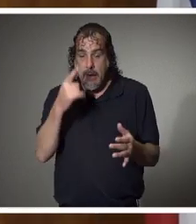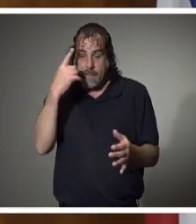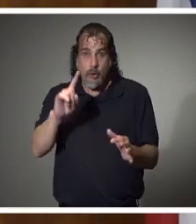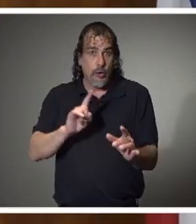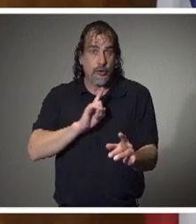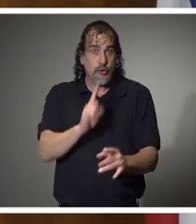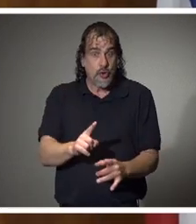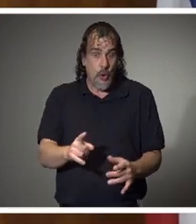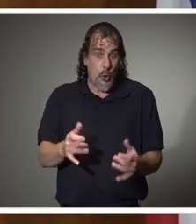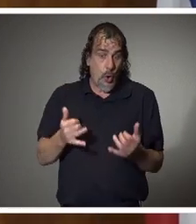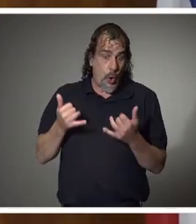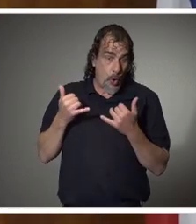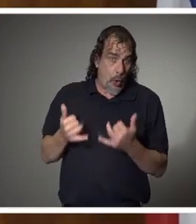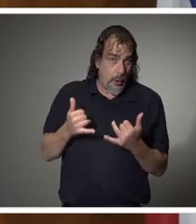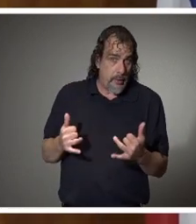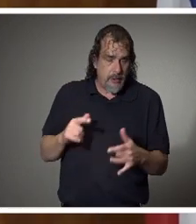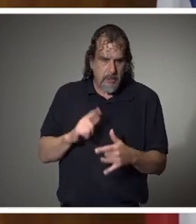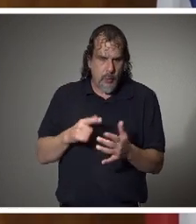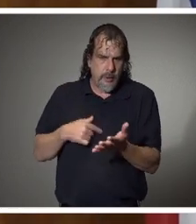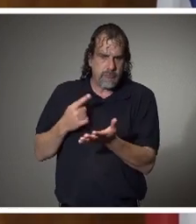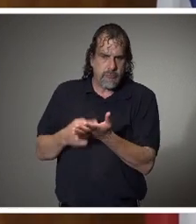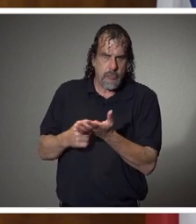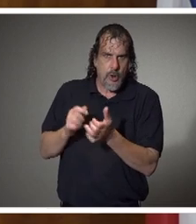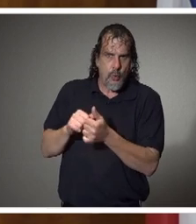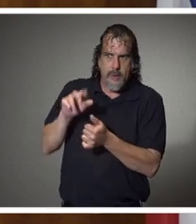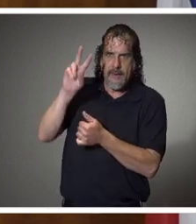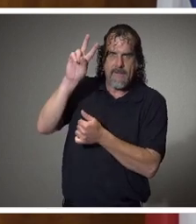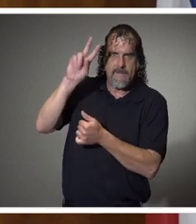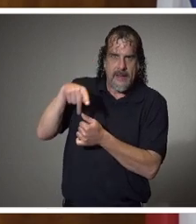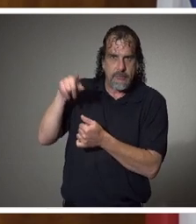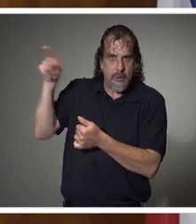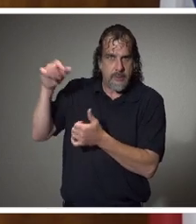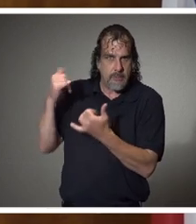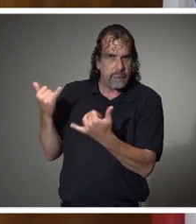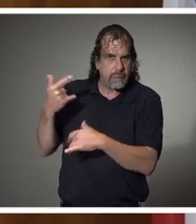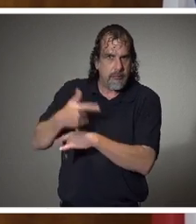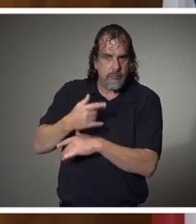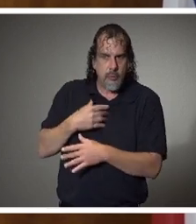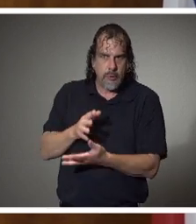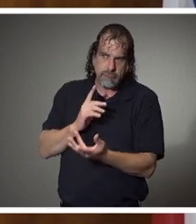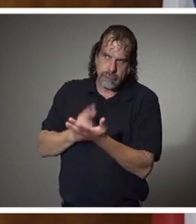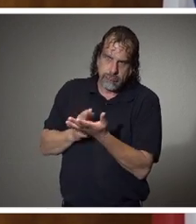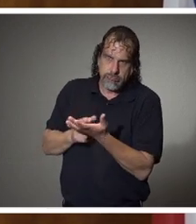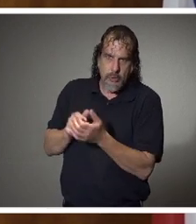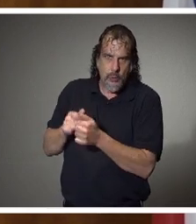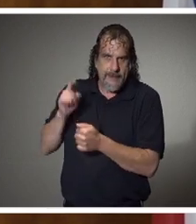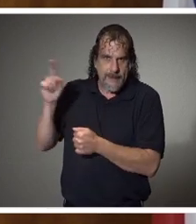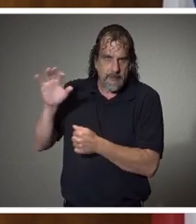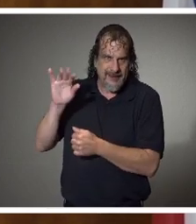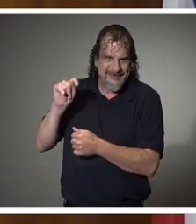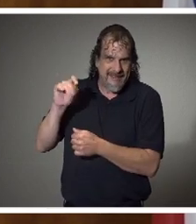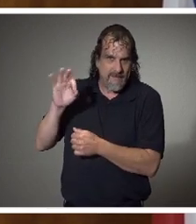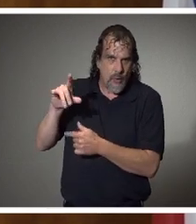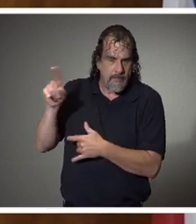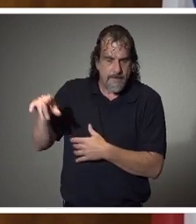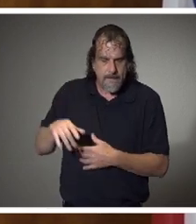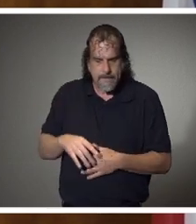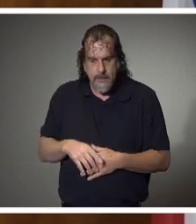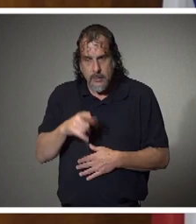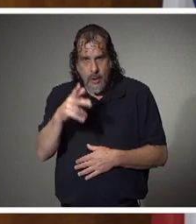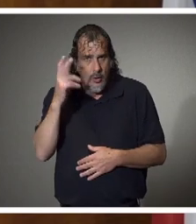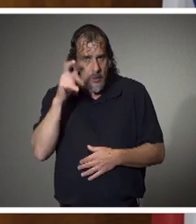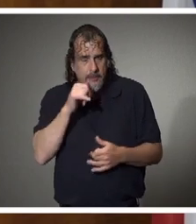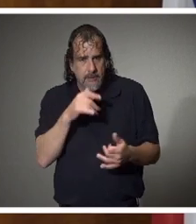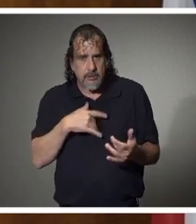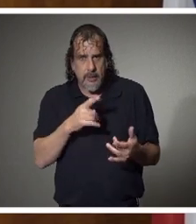talked about it earlier today on the call with the Vice President, the Coronavirus Task Force. You know, y'all have heard me talk about the study that